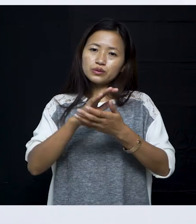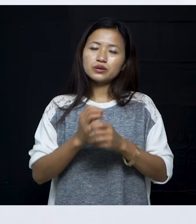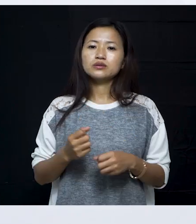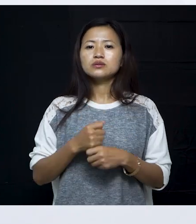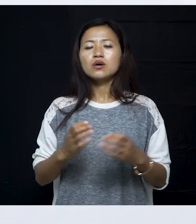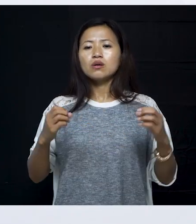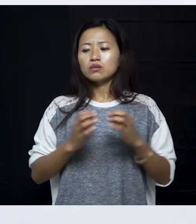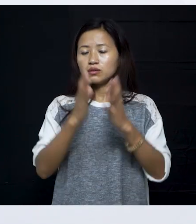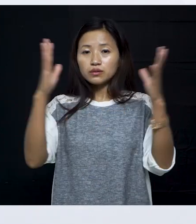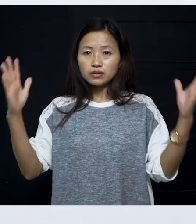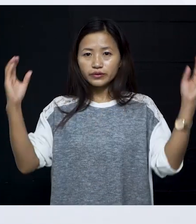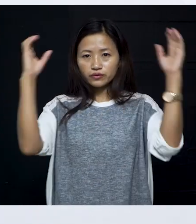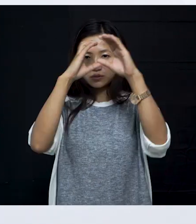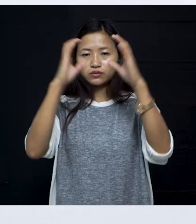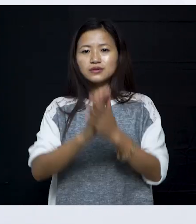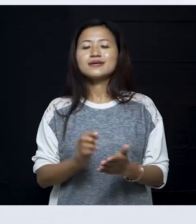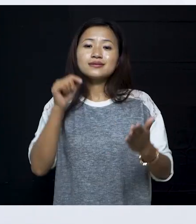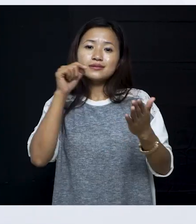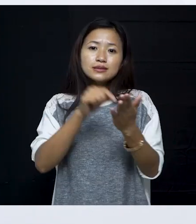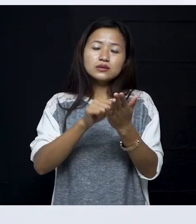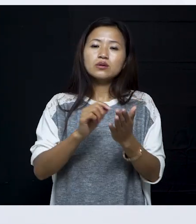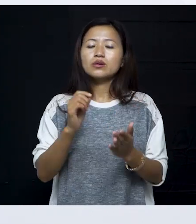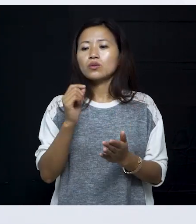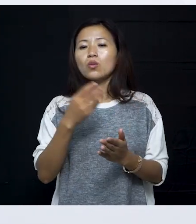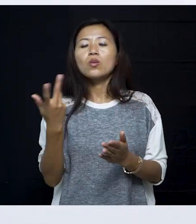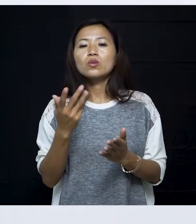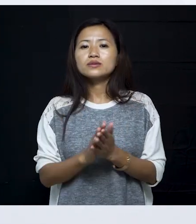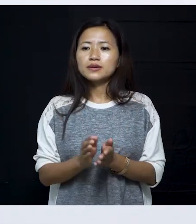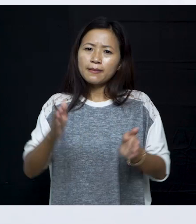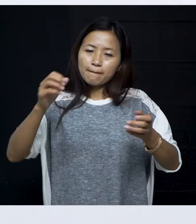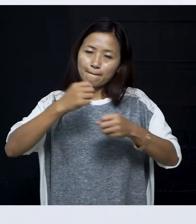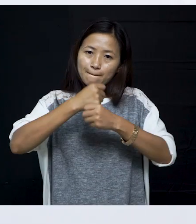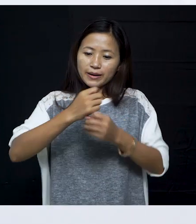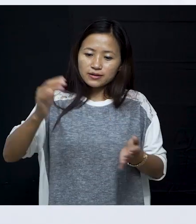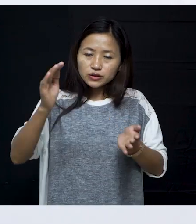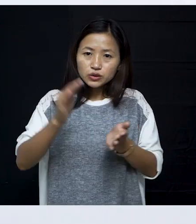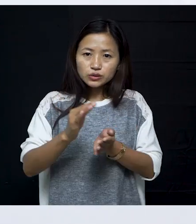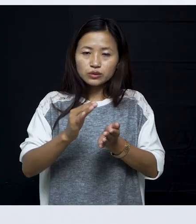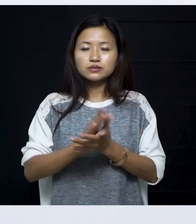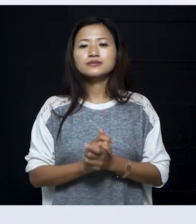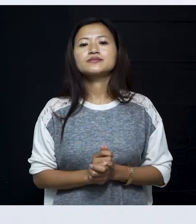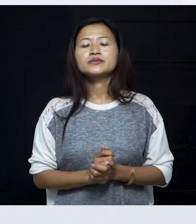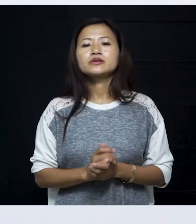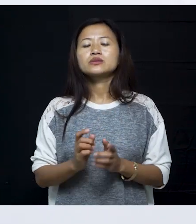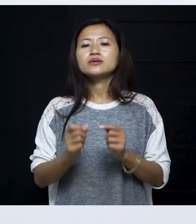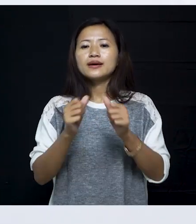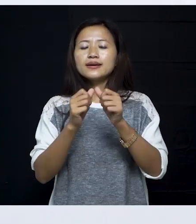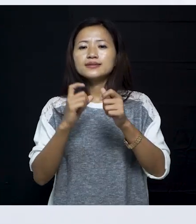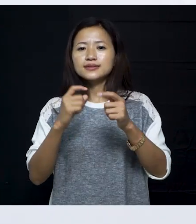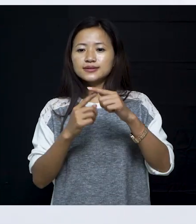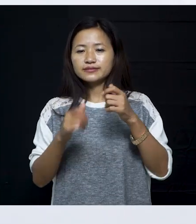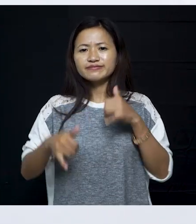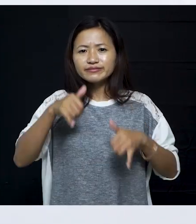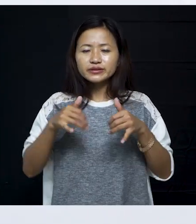of confusion. So stick to what? Make it short and precise. In other words, try to stick to active voice. We would be discussing